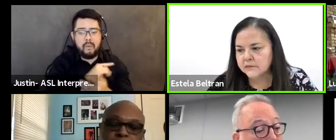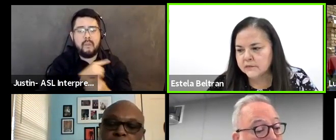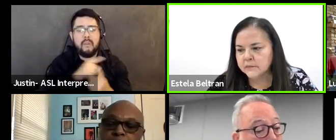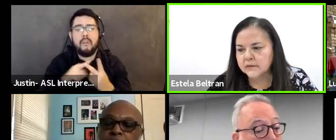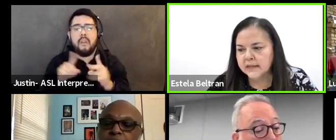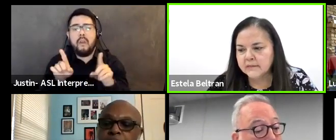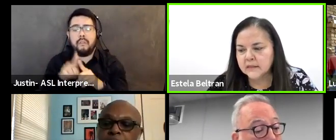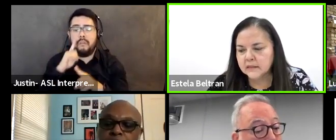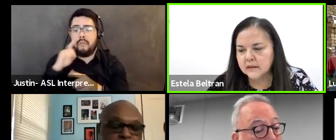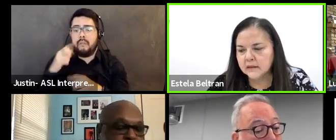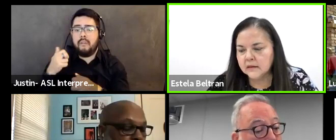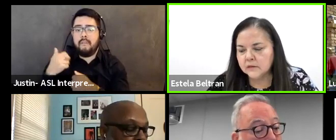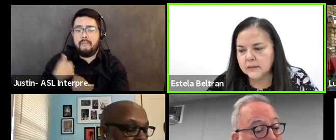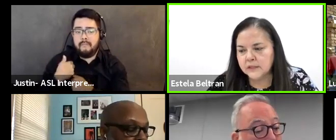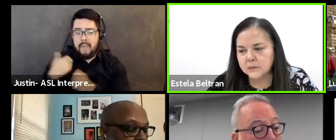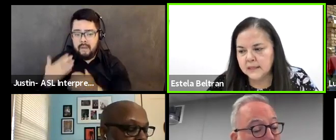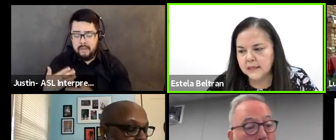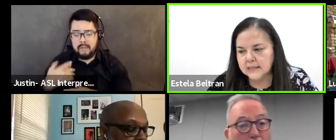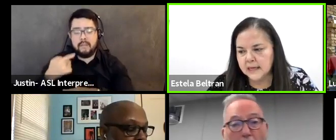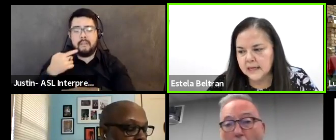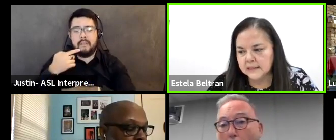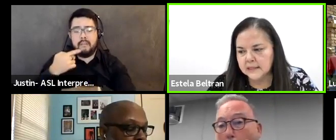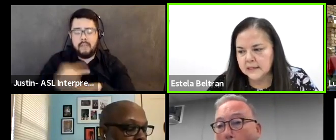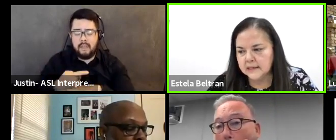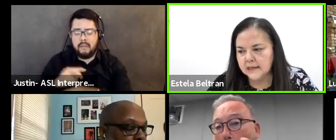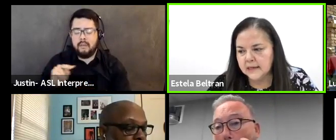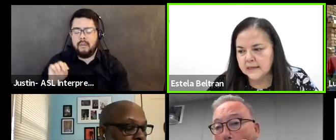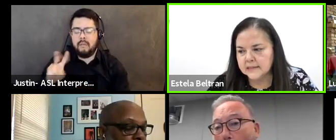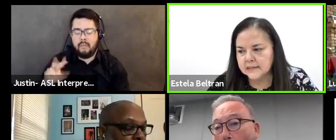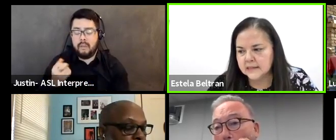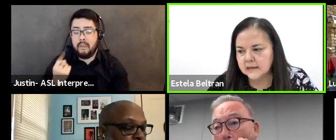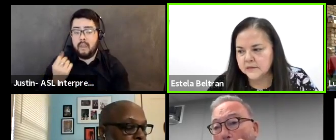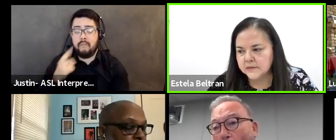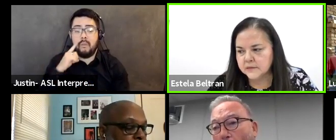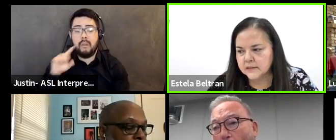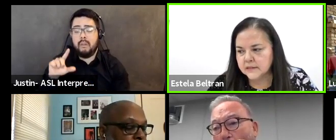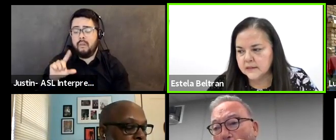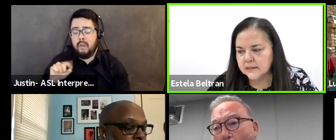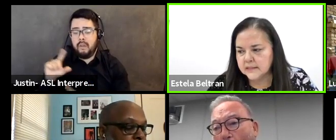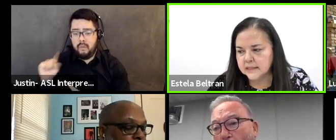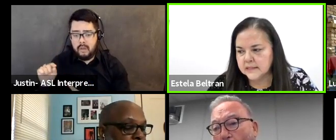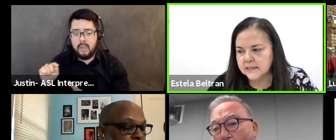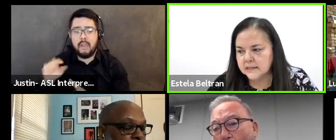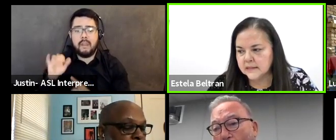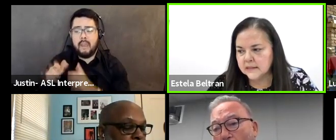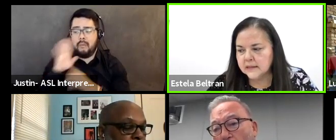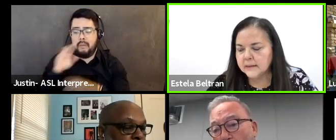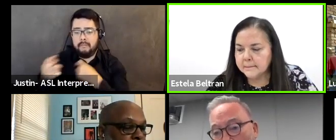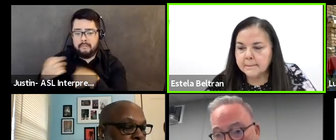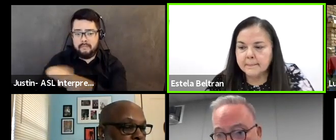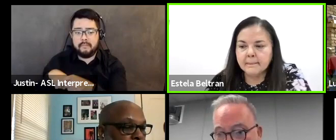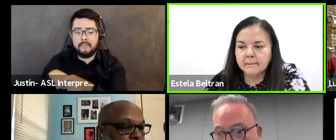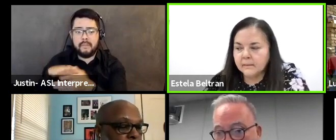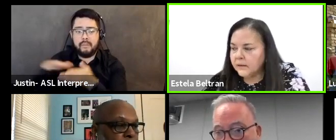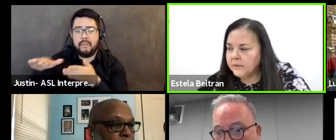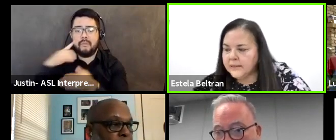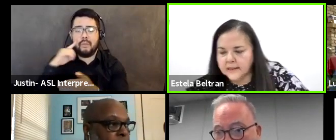veterans day on november 11th 2020 as a holiday and add it as a day of student attendance